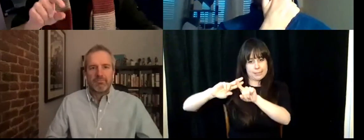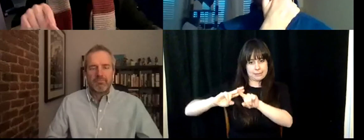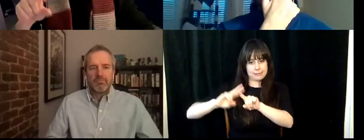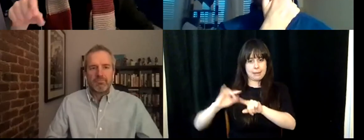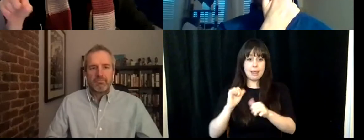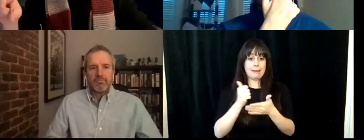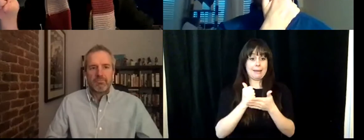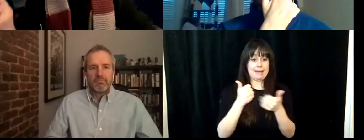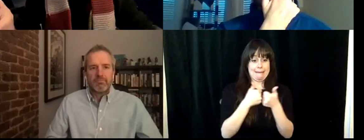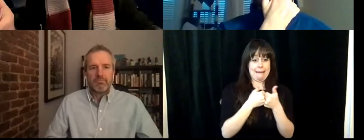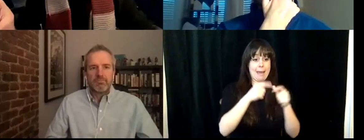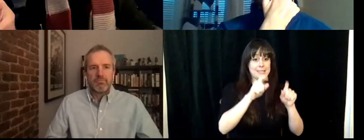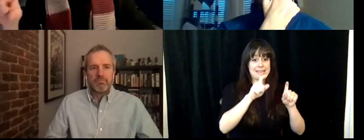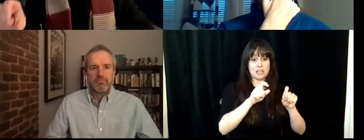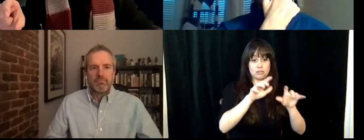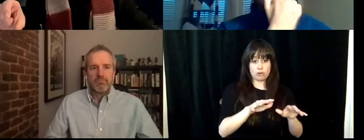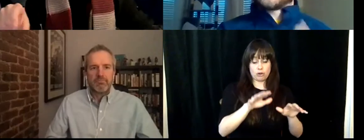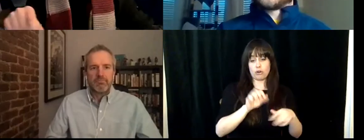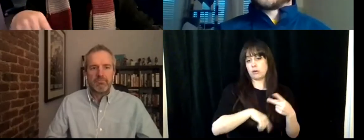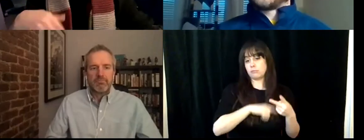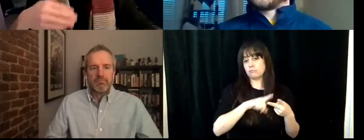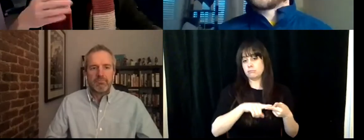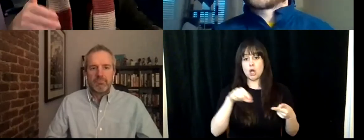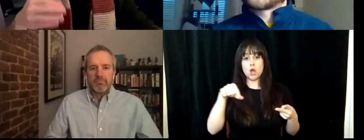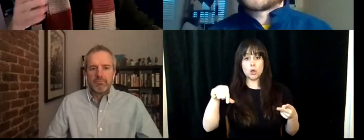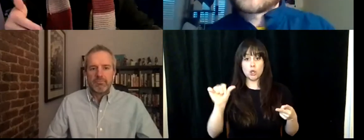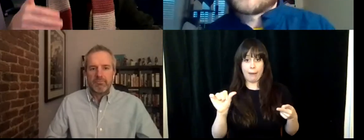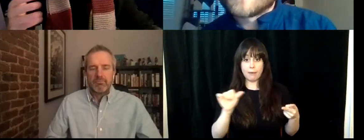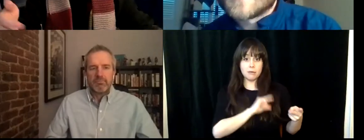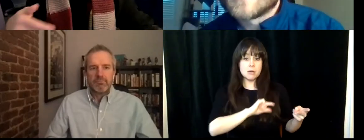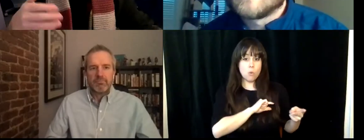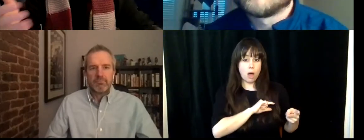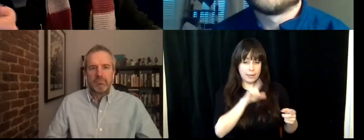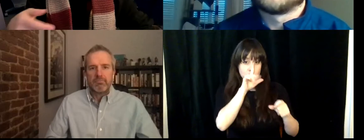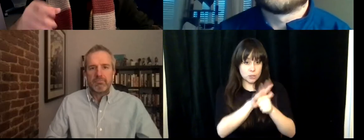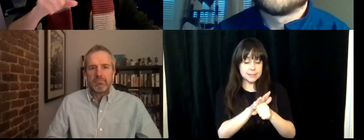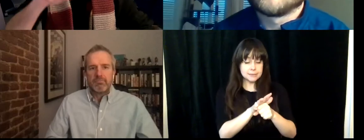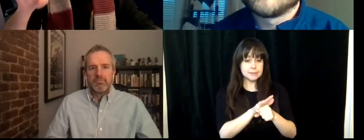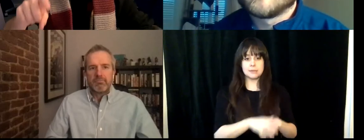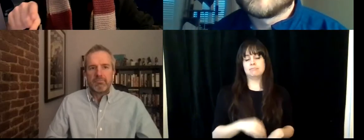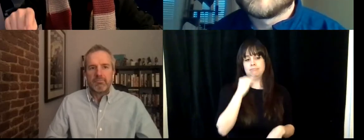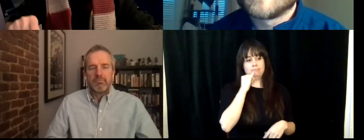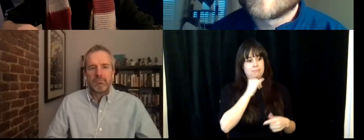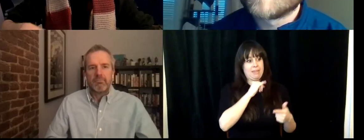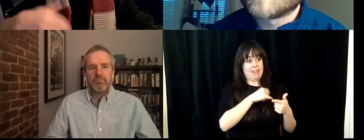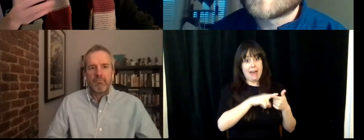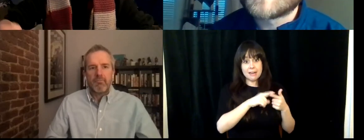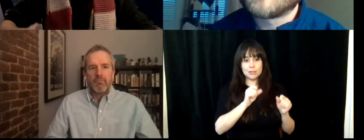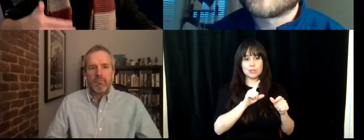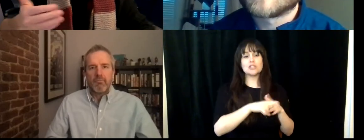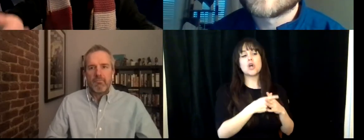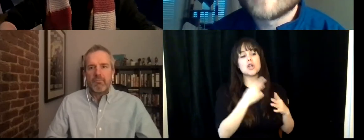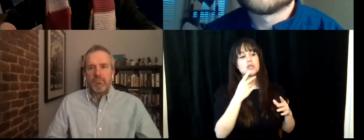soon as you start to see those jobs in one place, you can look for additional words that they have in common so you can